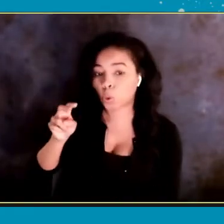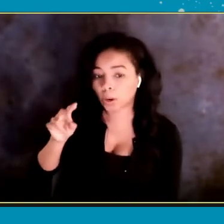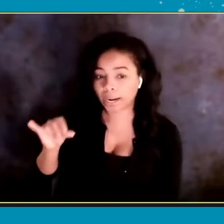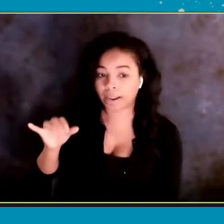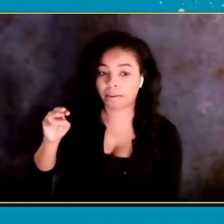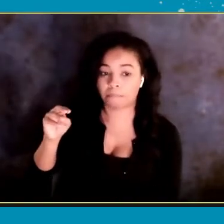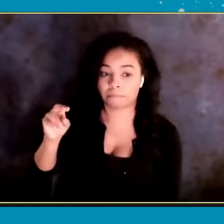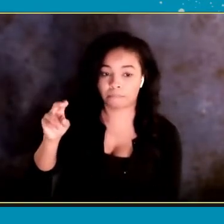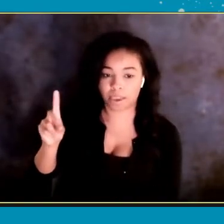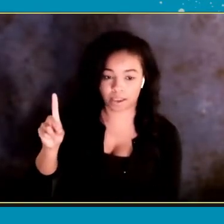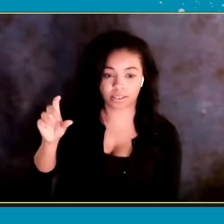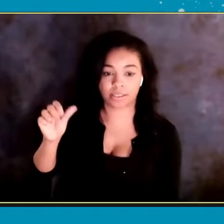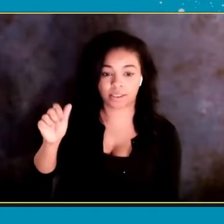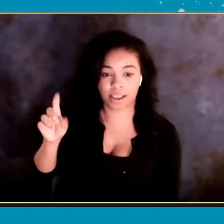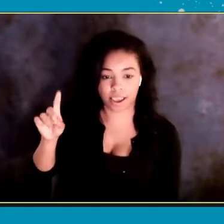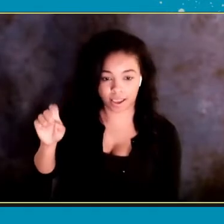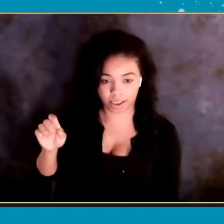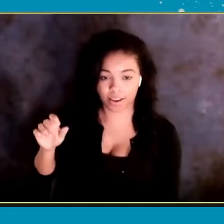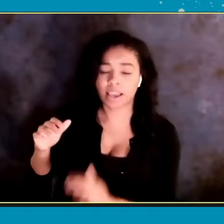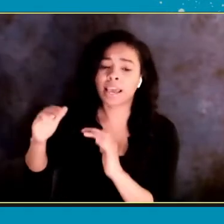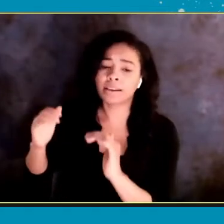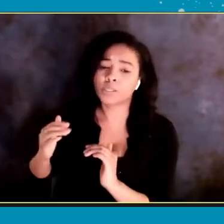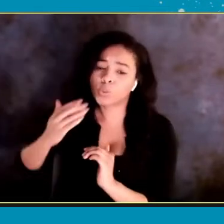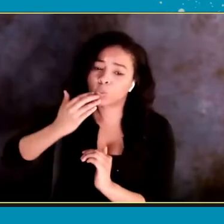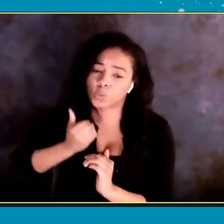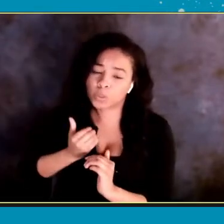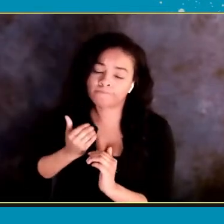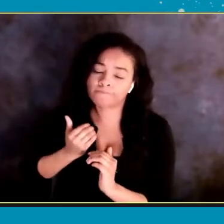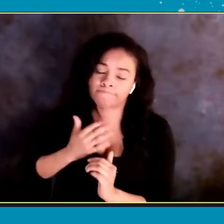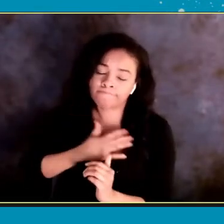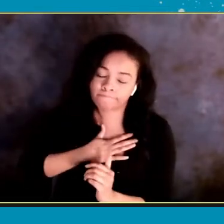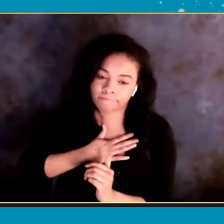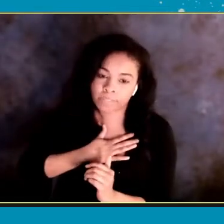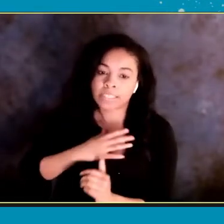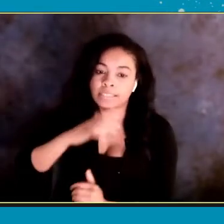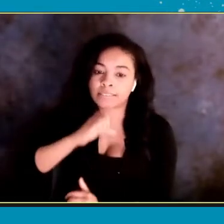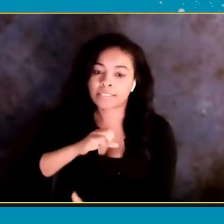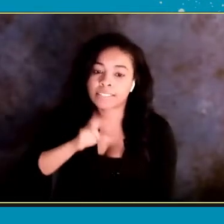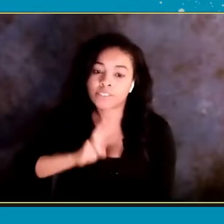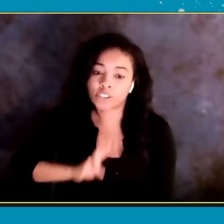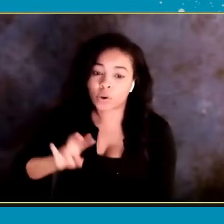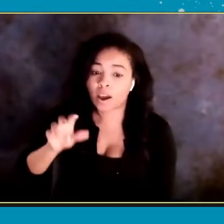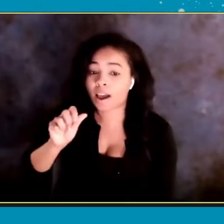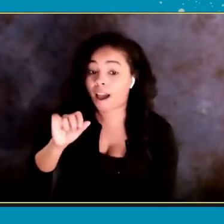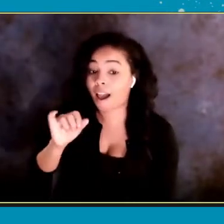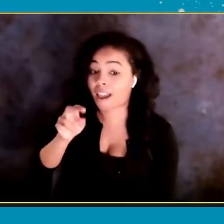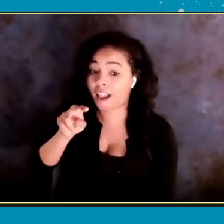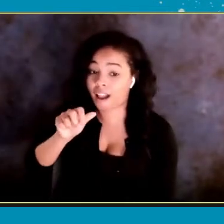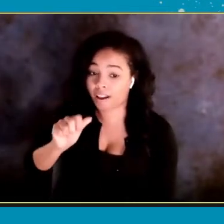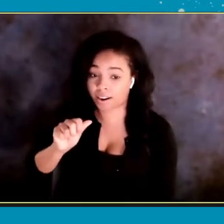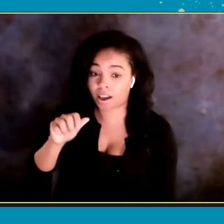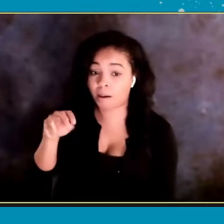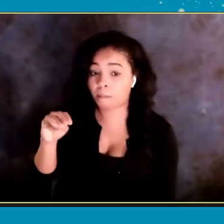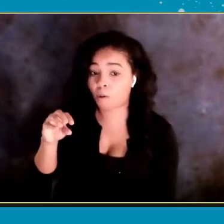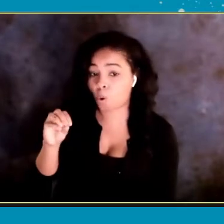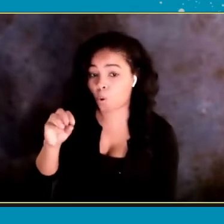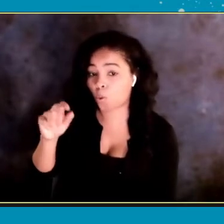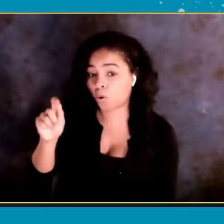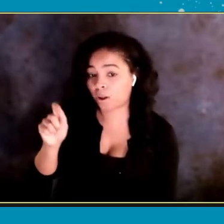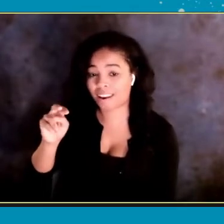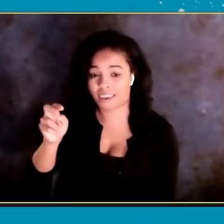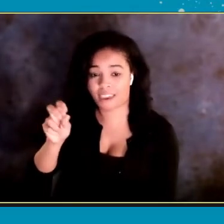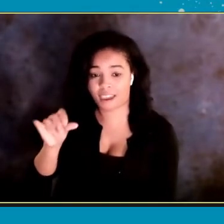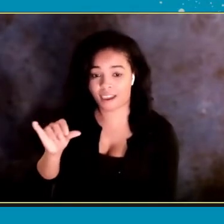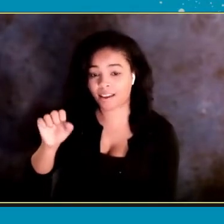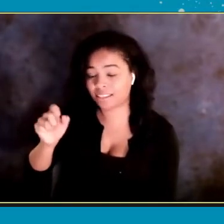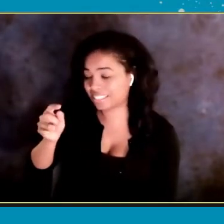sweet, precious little 7-year-old Ayana Monet Stanley Jones, and too many more to name. It's